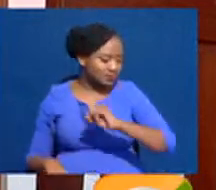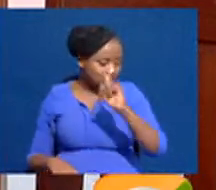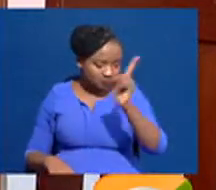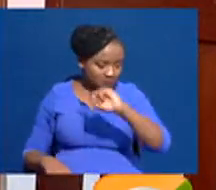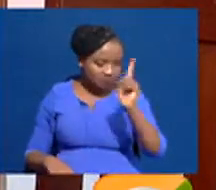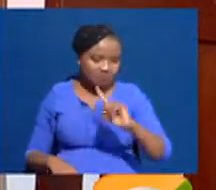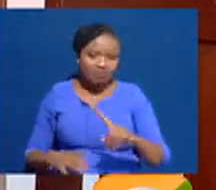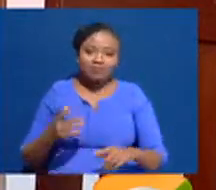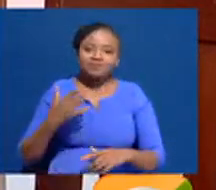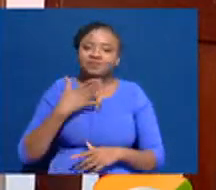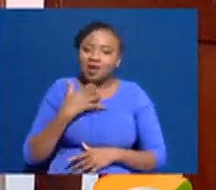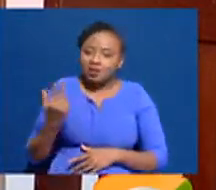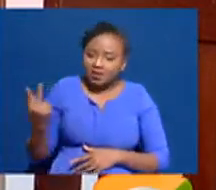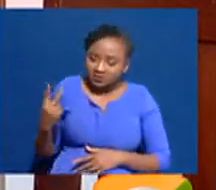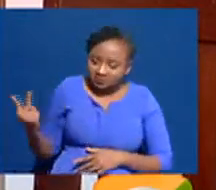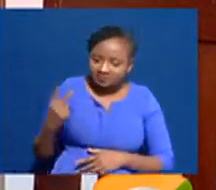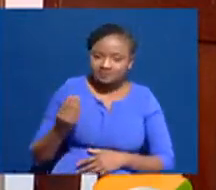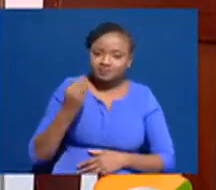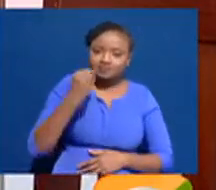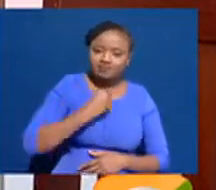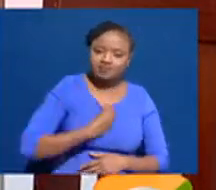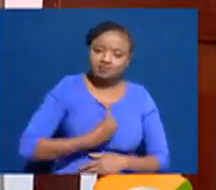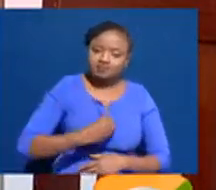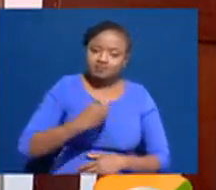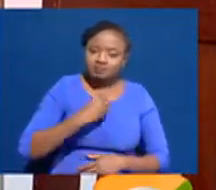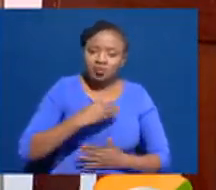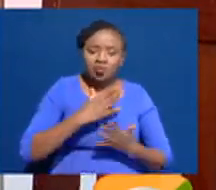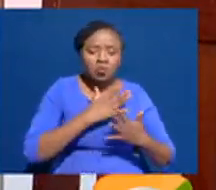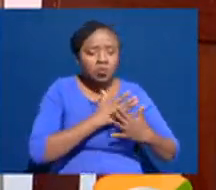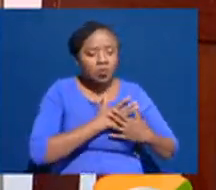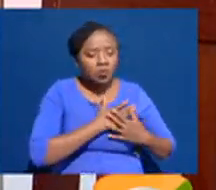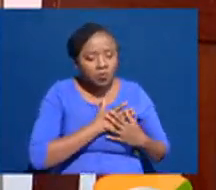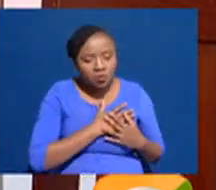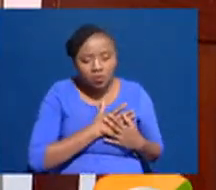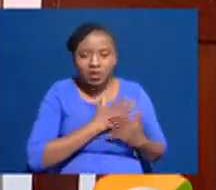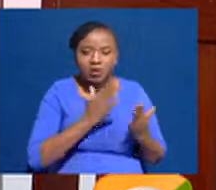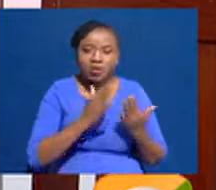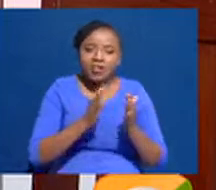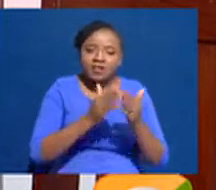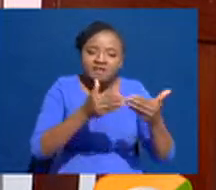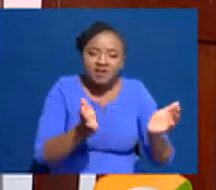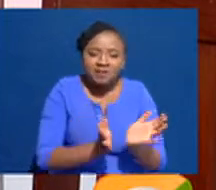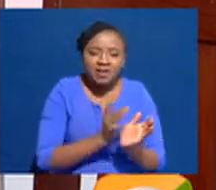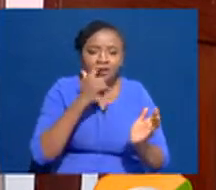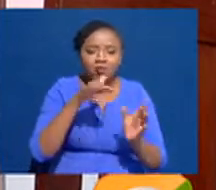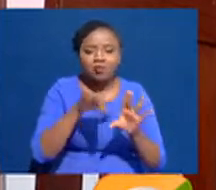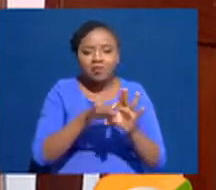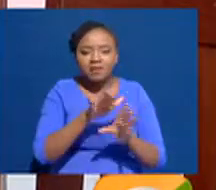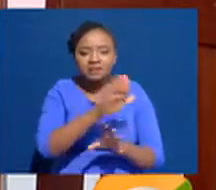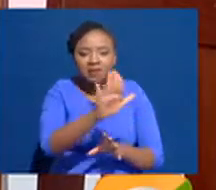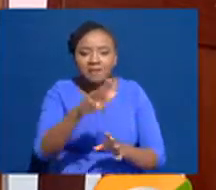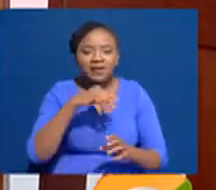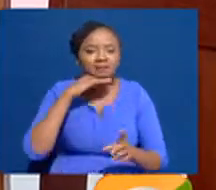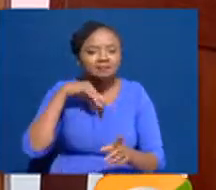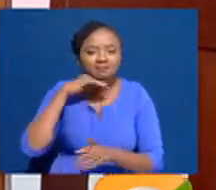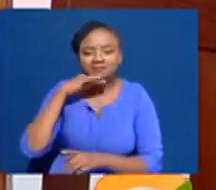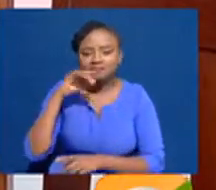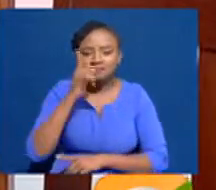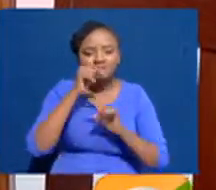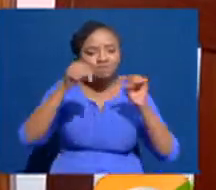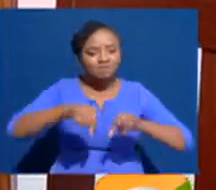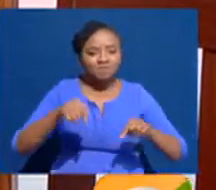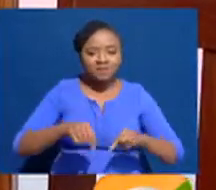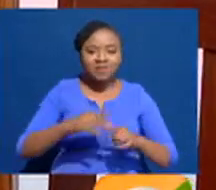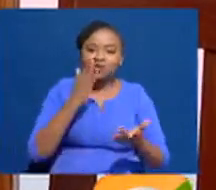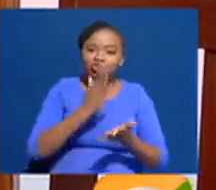empathetic with the families that lost their beloved ones today. It is very bad that the